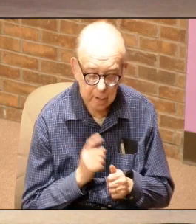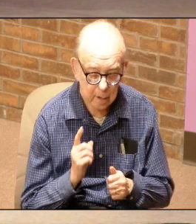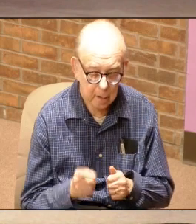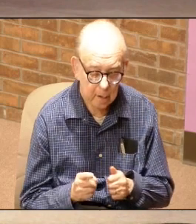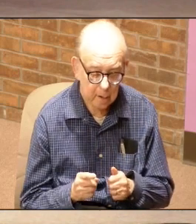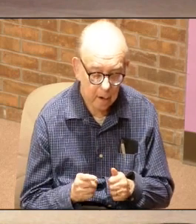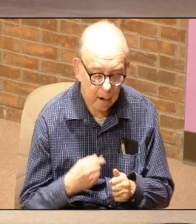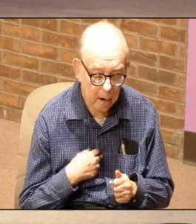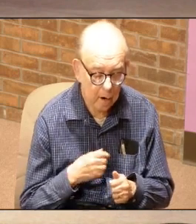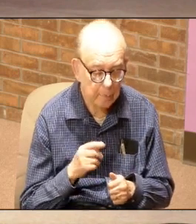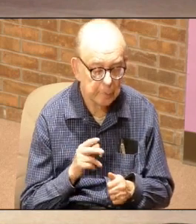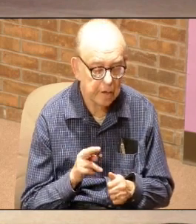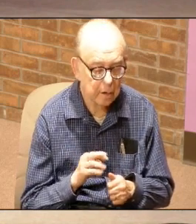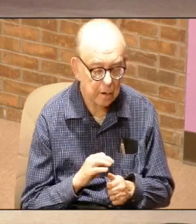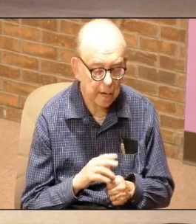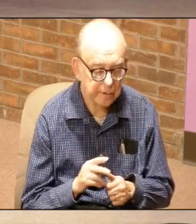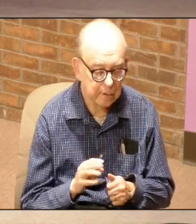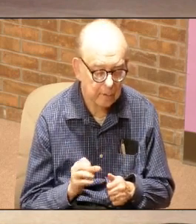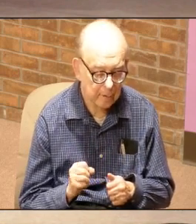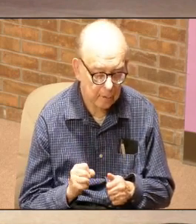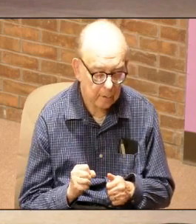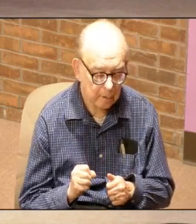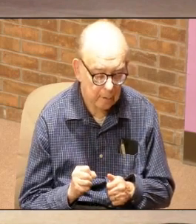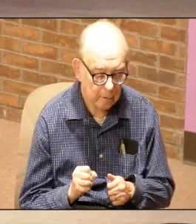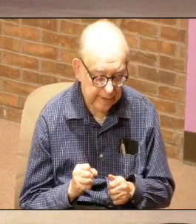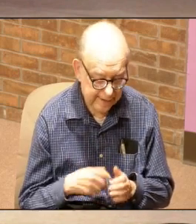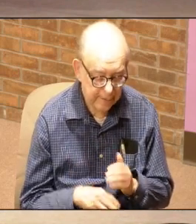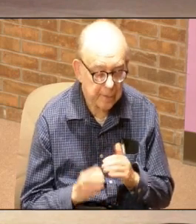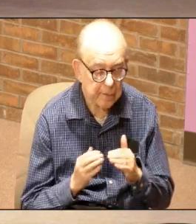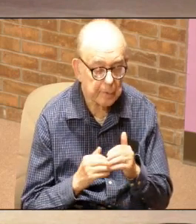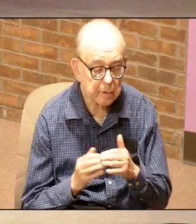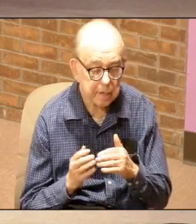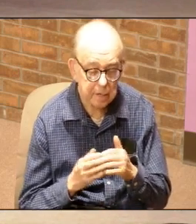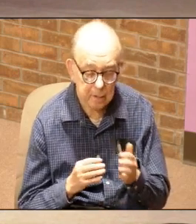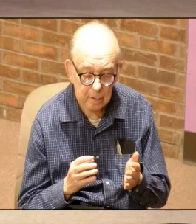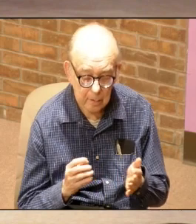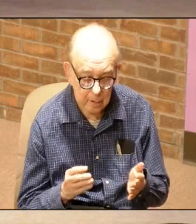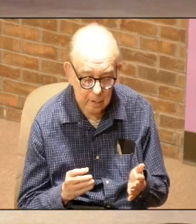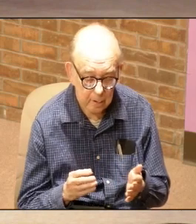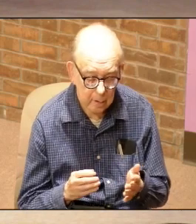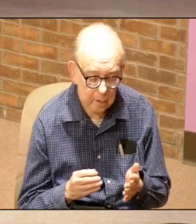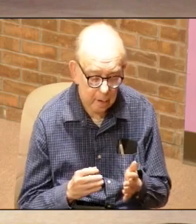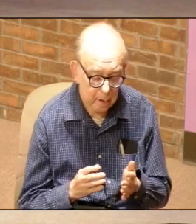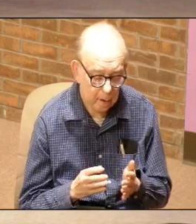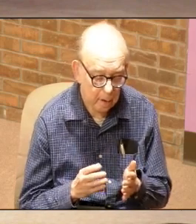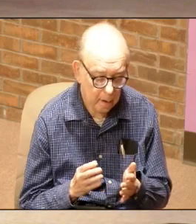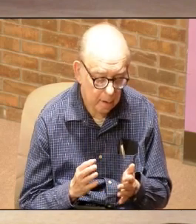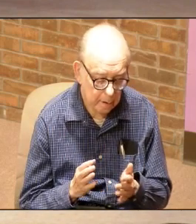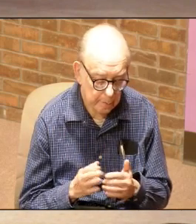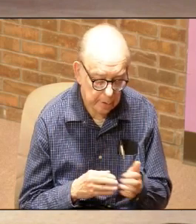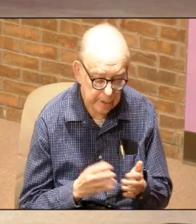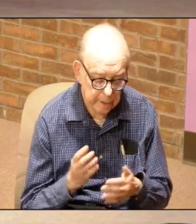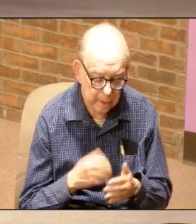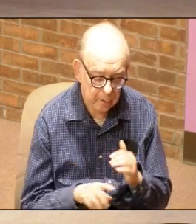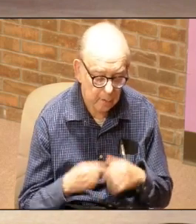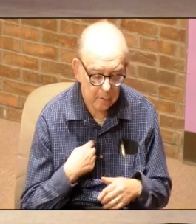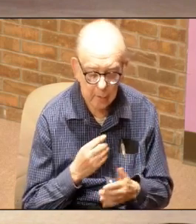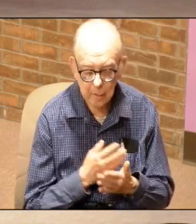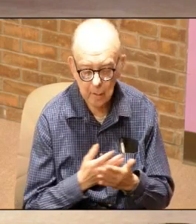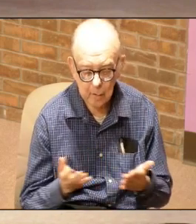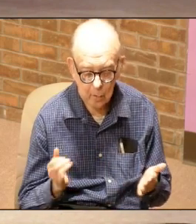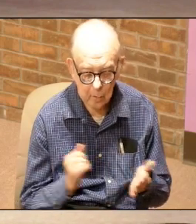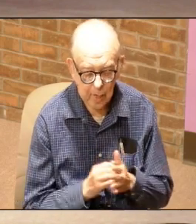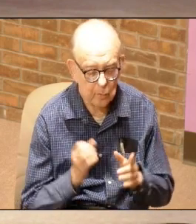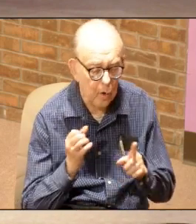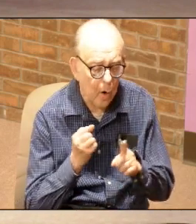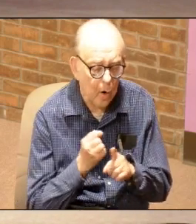us are bricks in this building. And he's building into us something that's